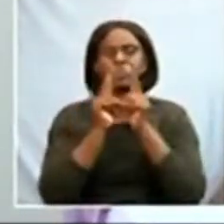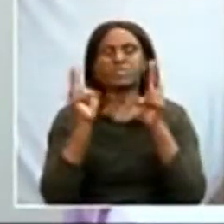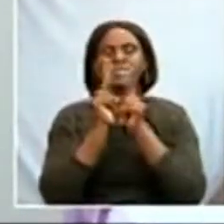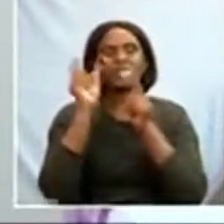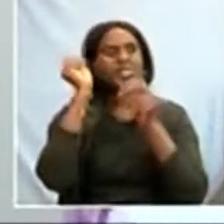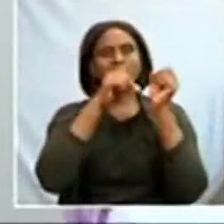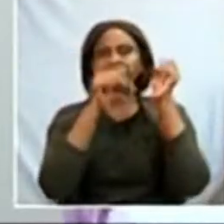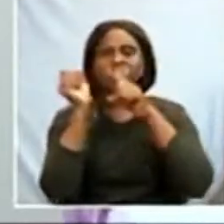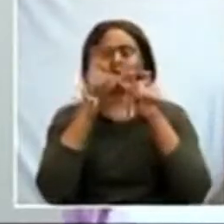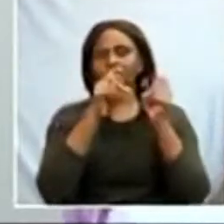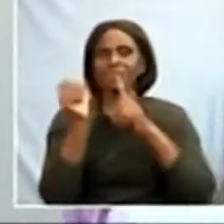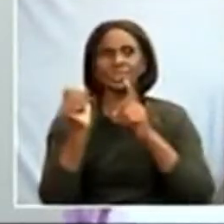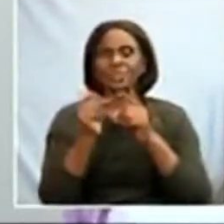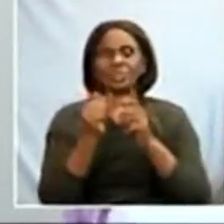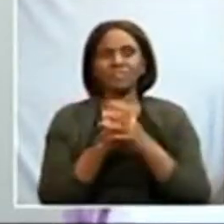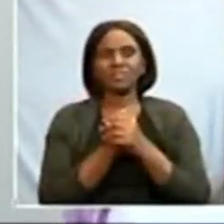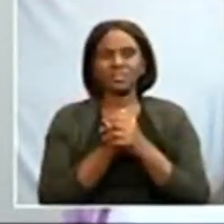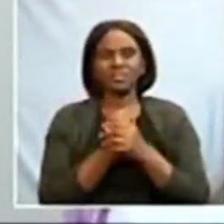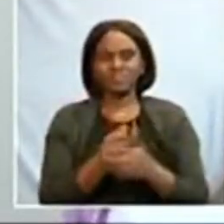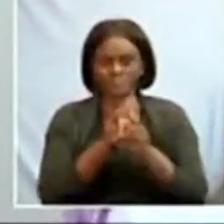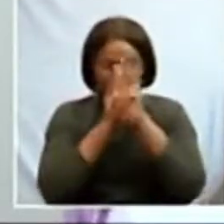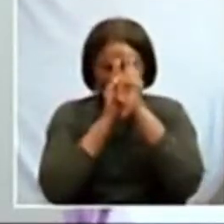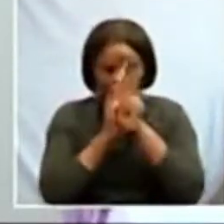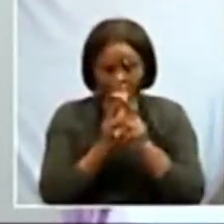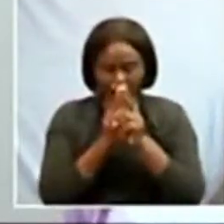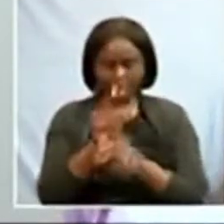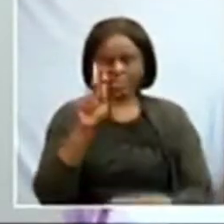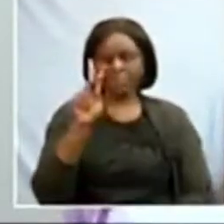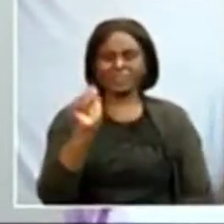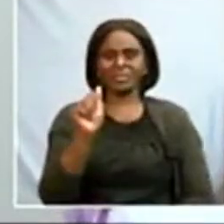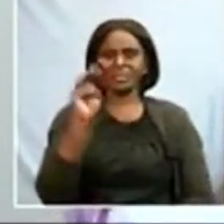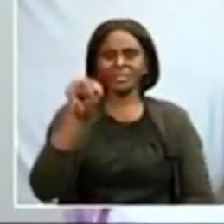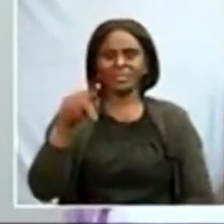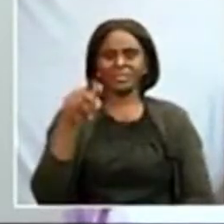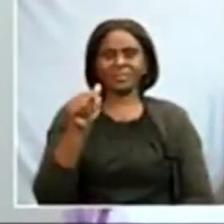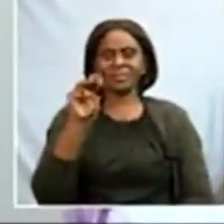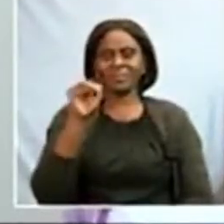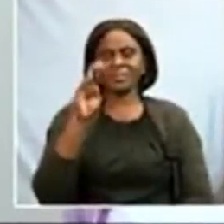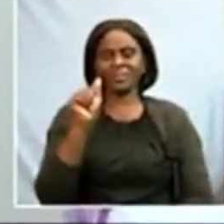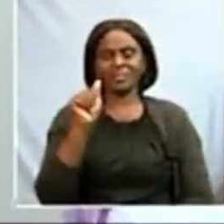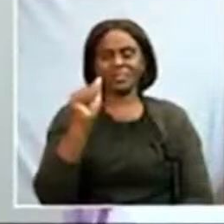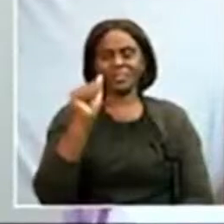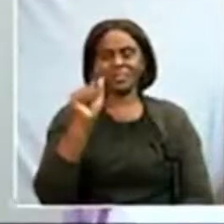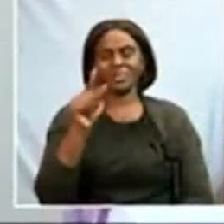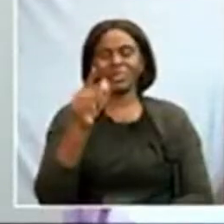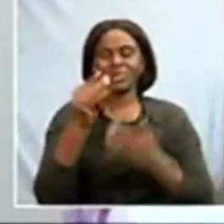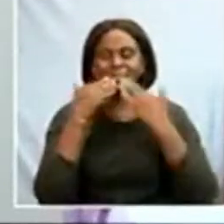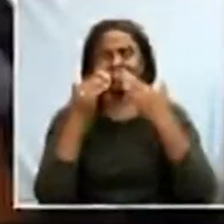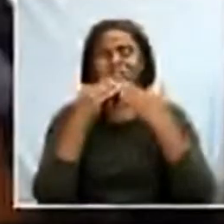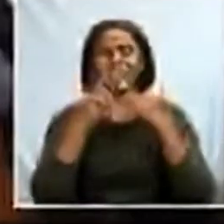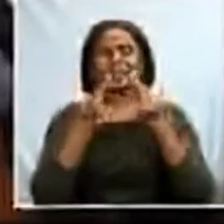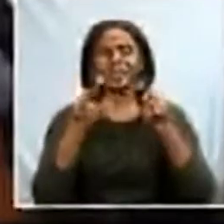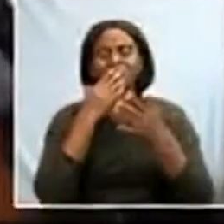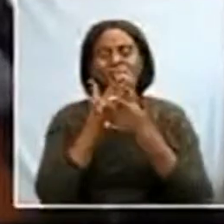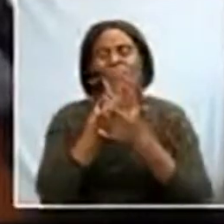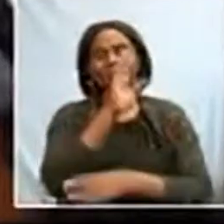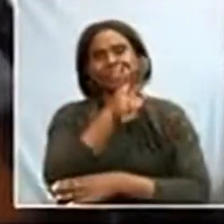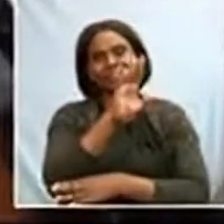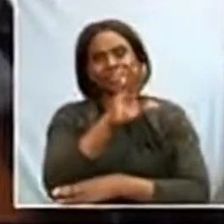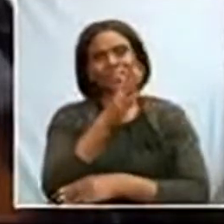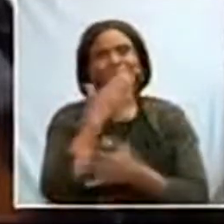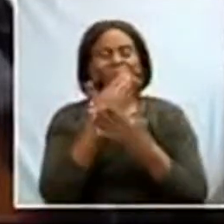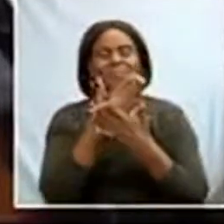disappointed. Honorable Kampamba Mlenga. Thank you, Chair, and good afternoon.